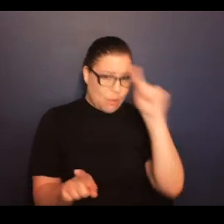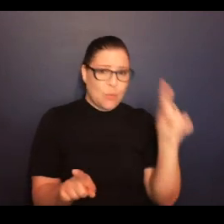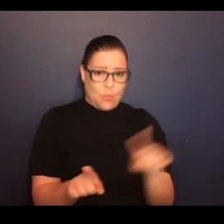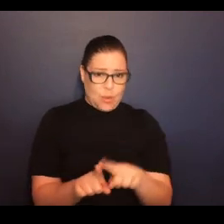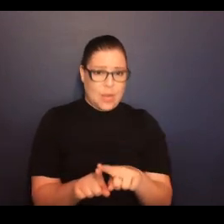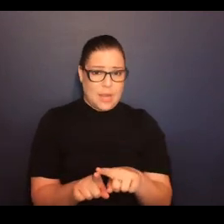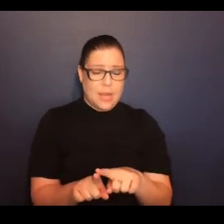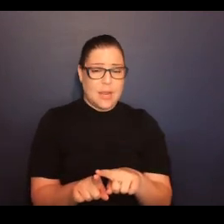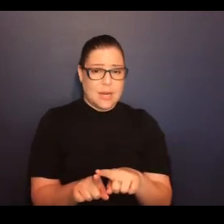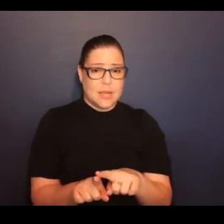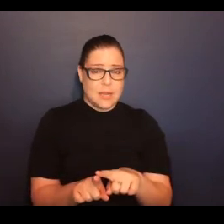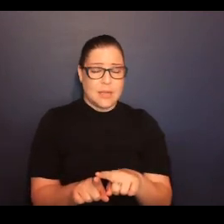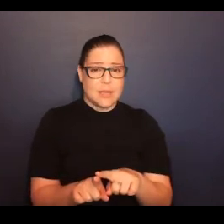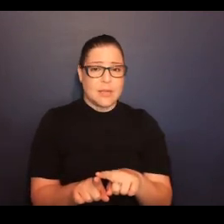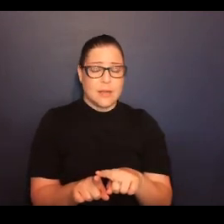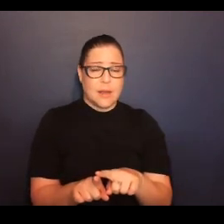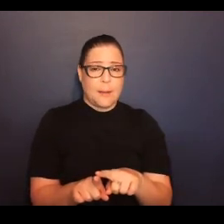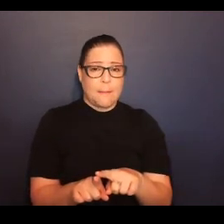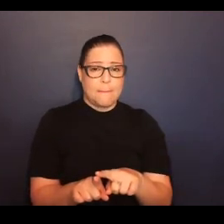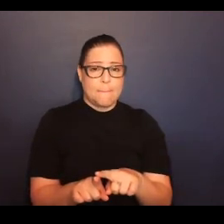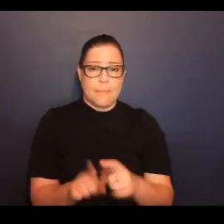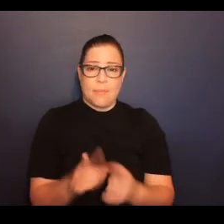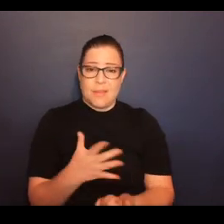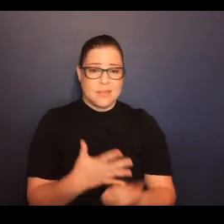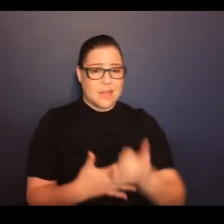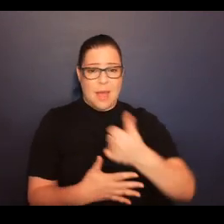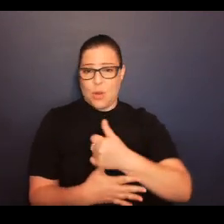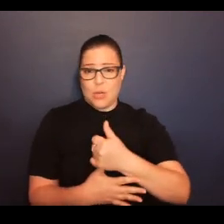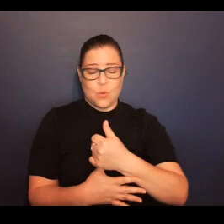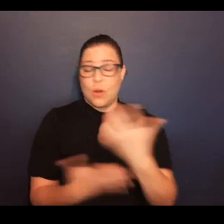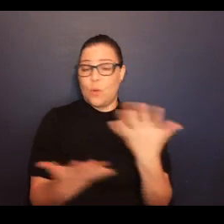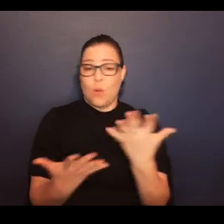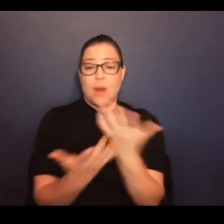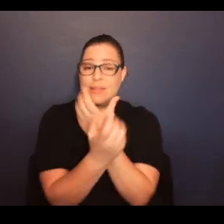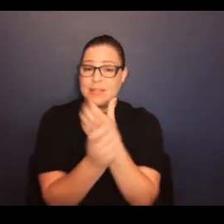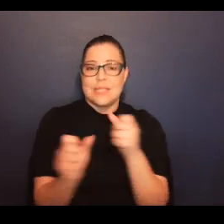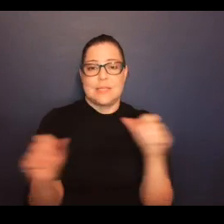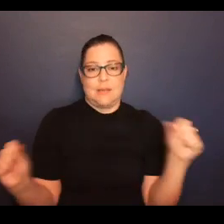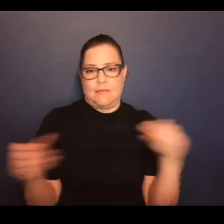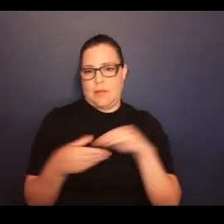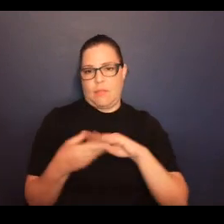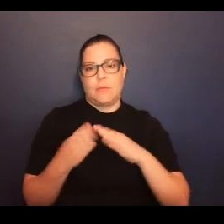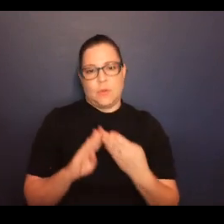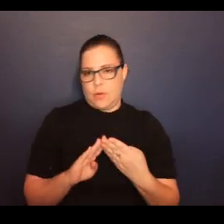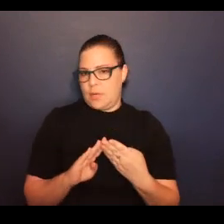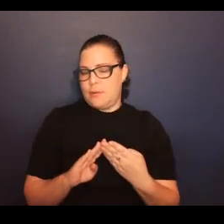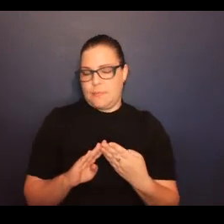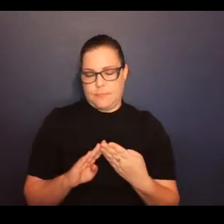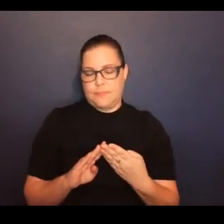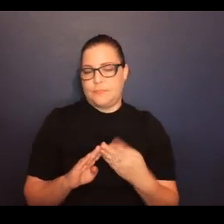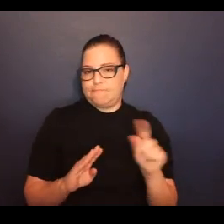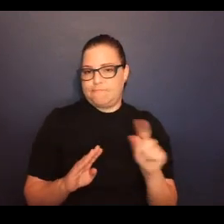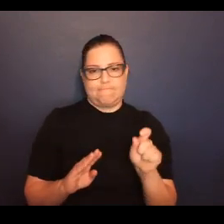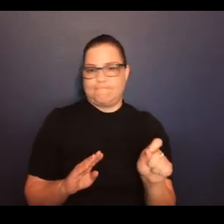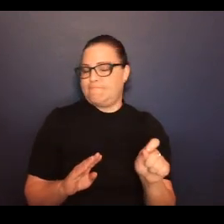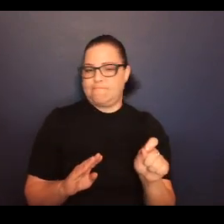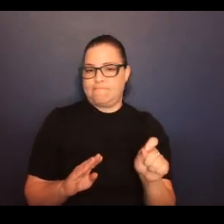is number one priority, safety in our community. And we need to just